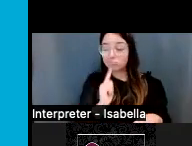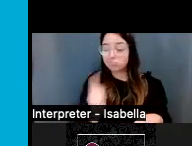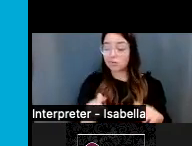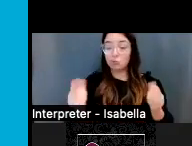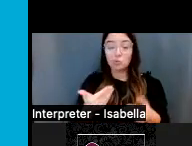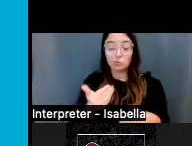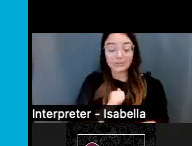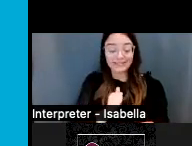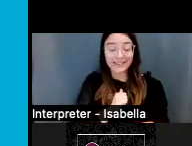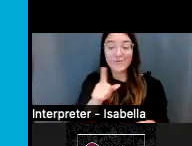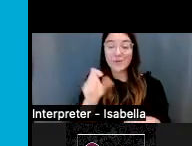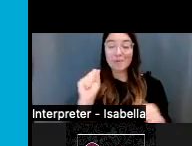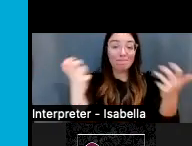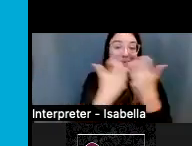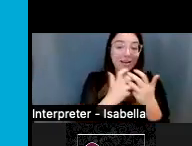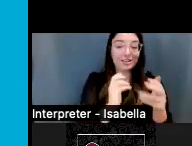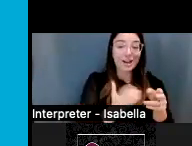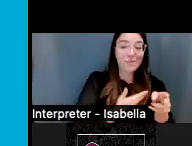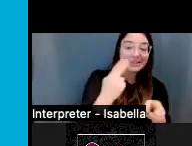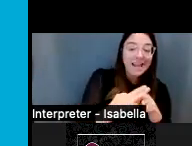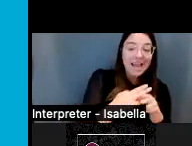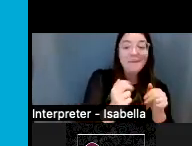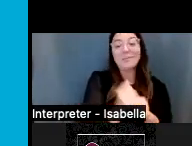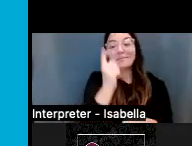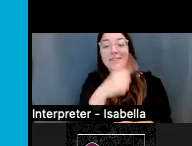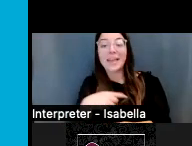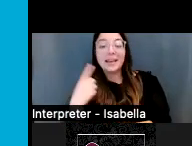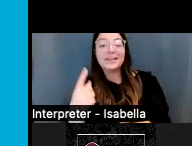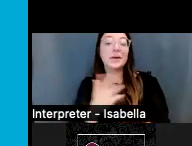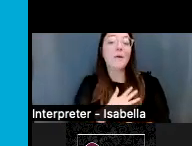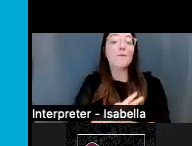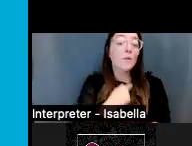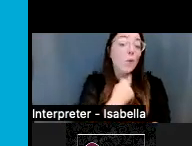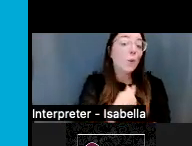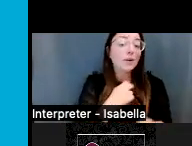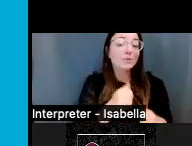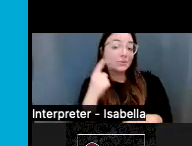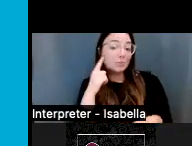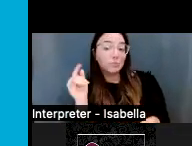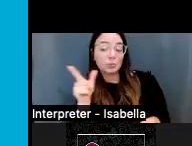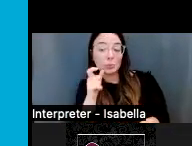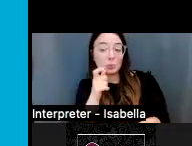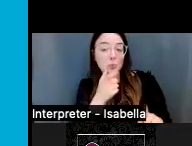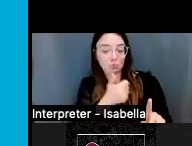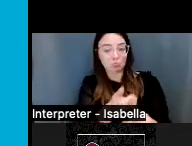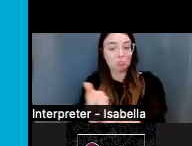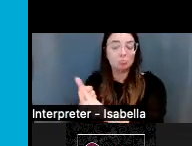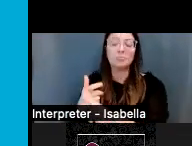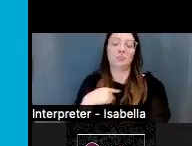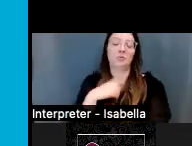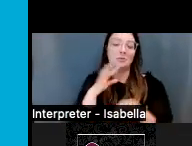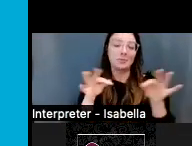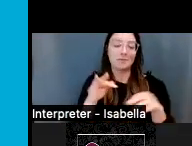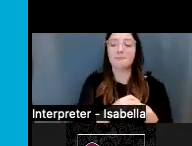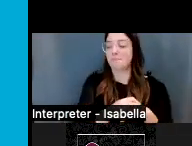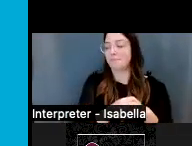some faces to names and voices in case you need to reach out to us in the future. So the